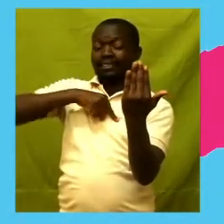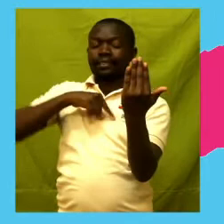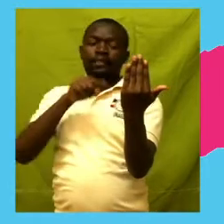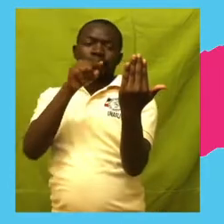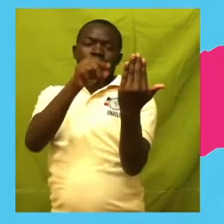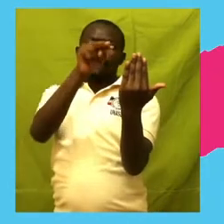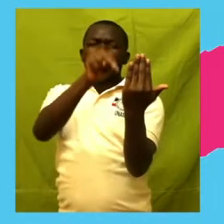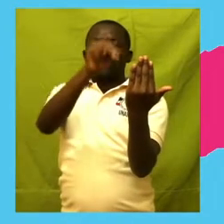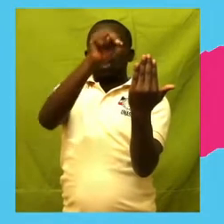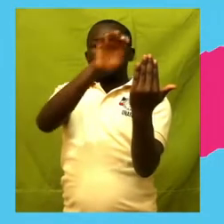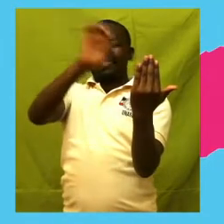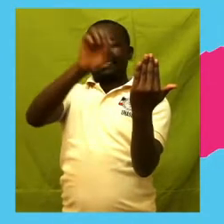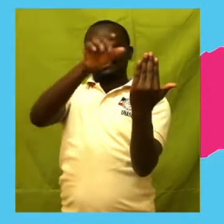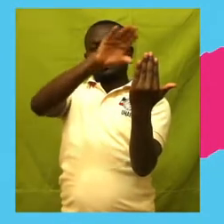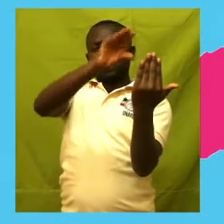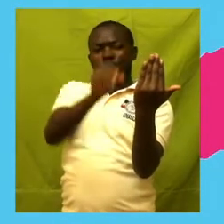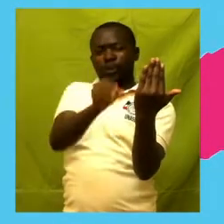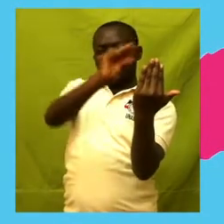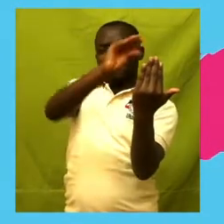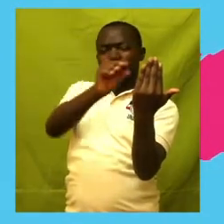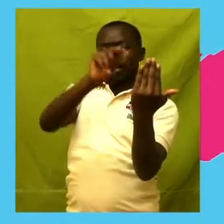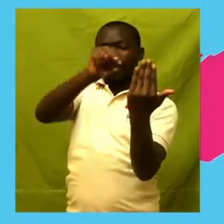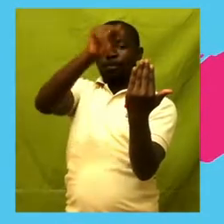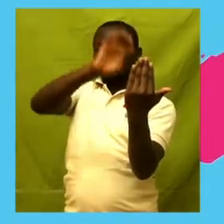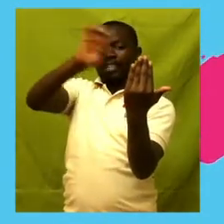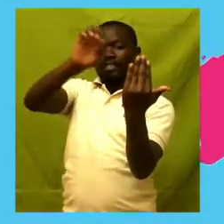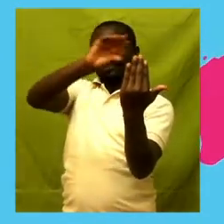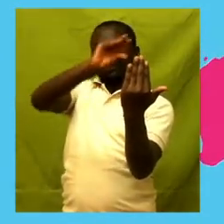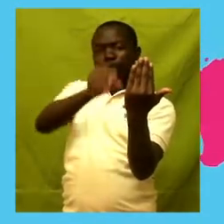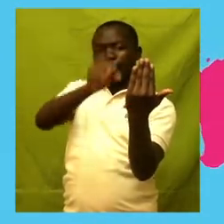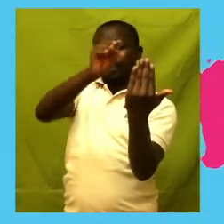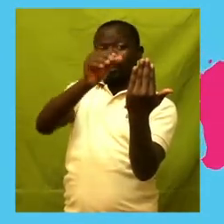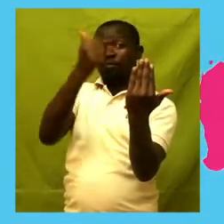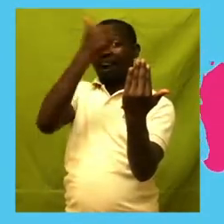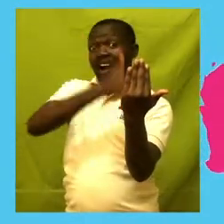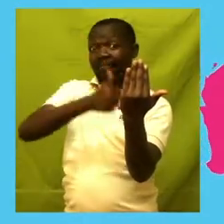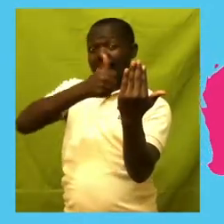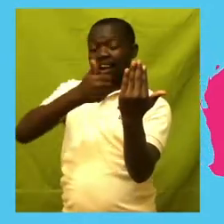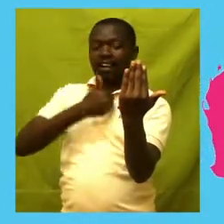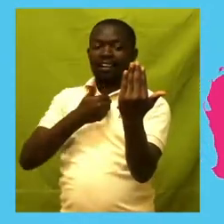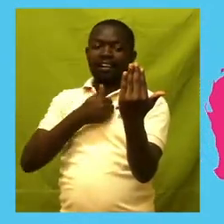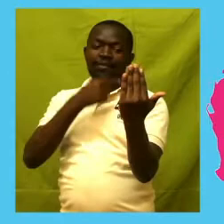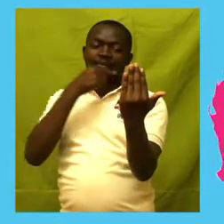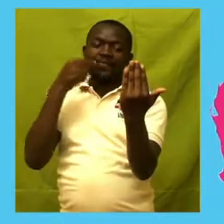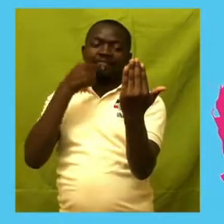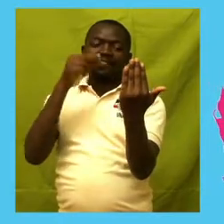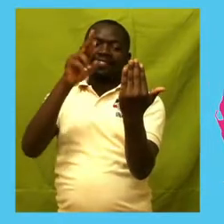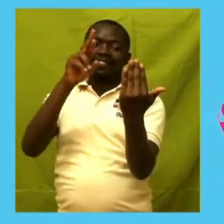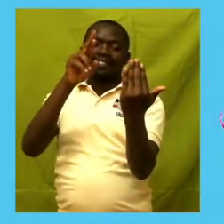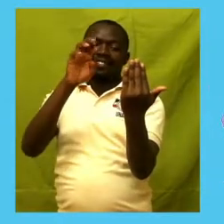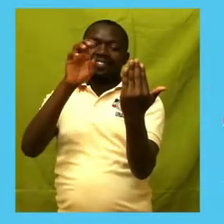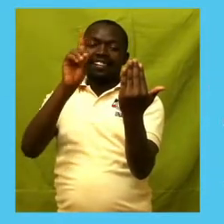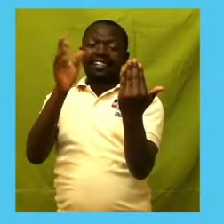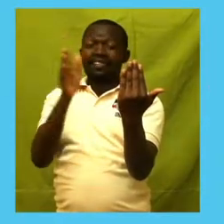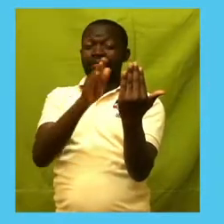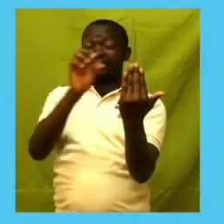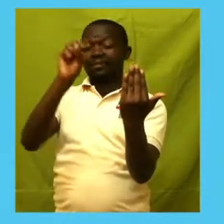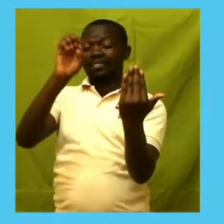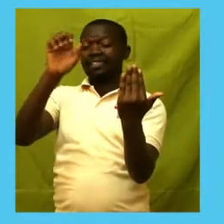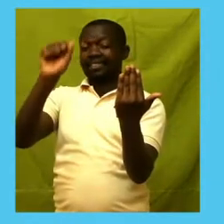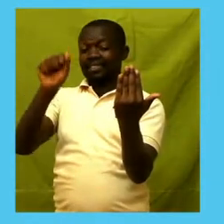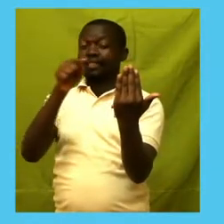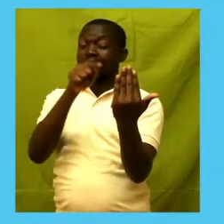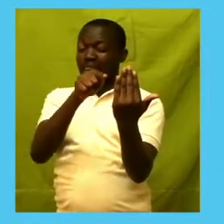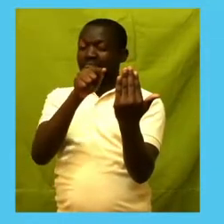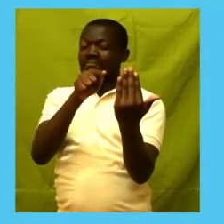the northeast, the northeast of Africa. We have the Red Sea. And the